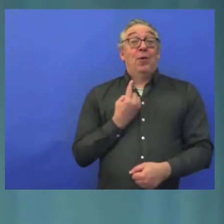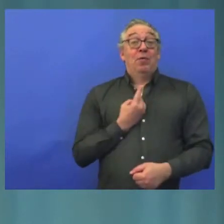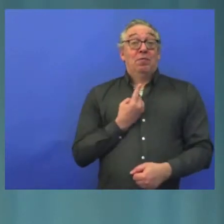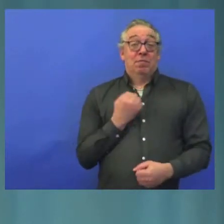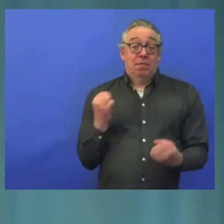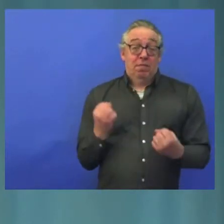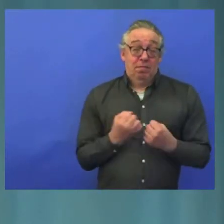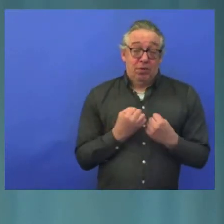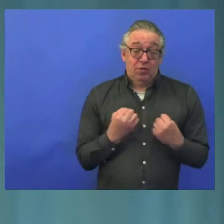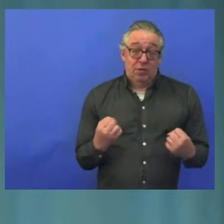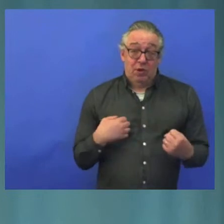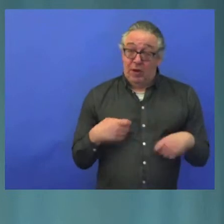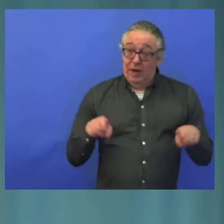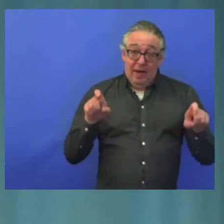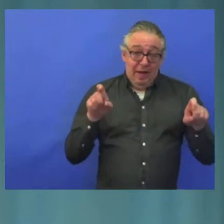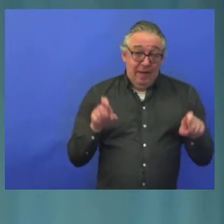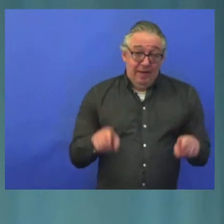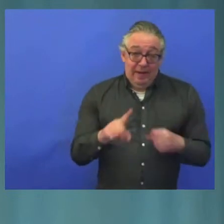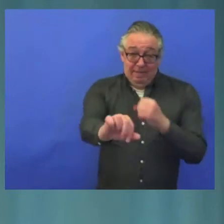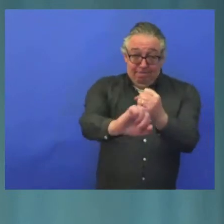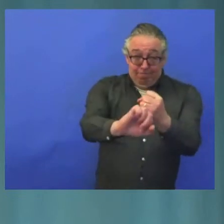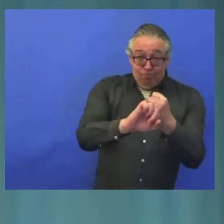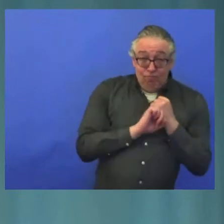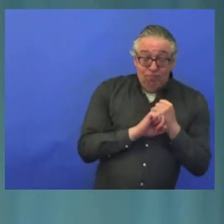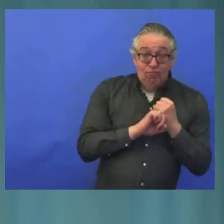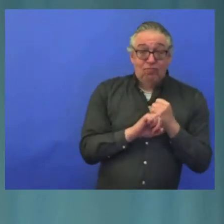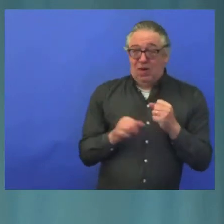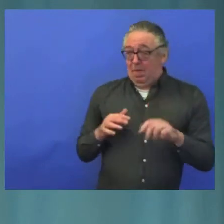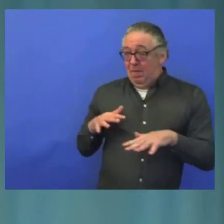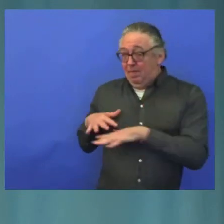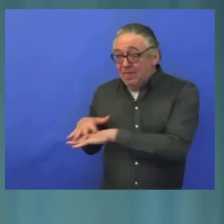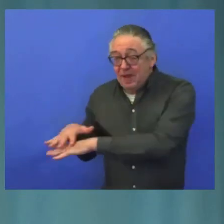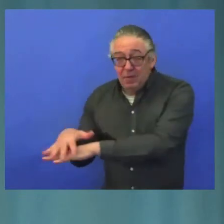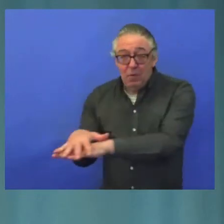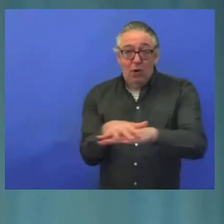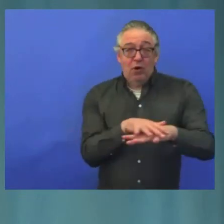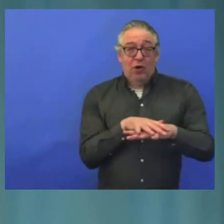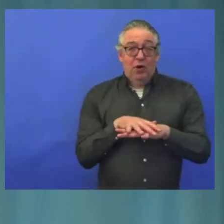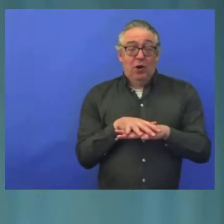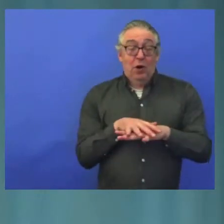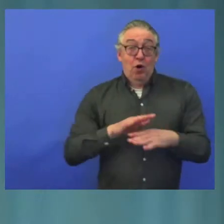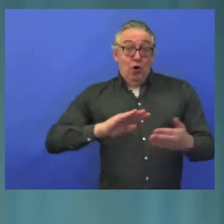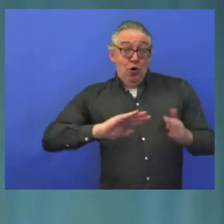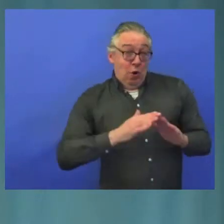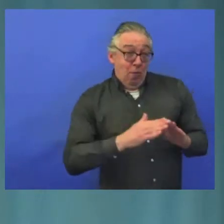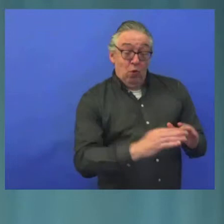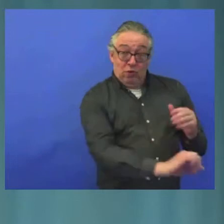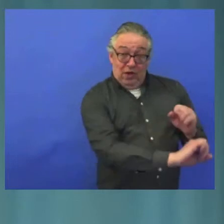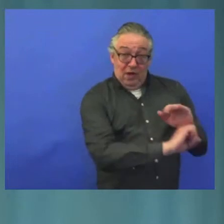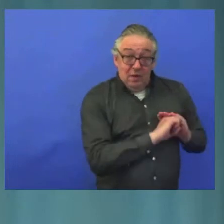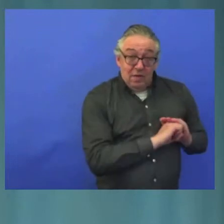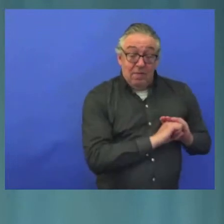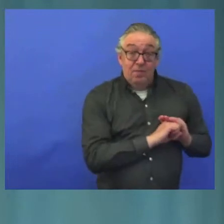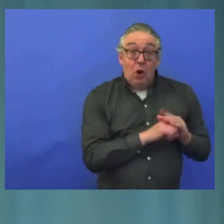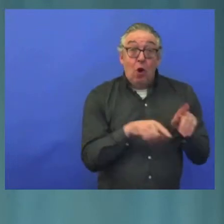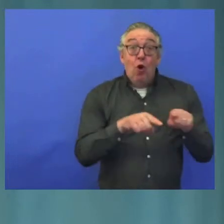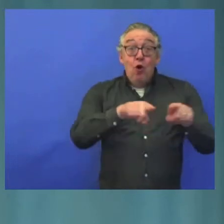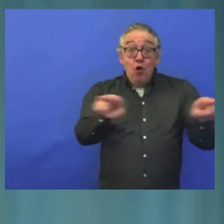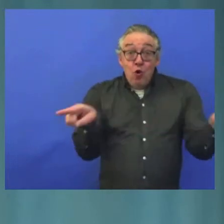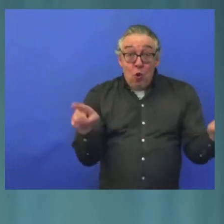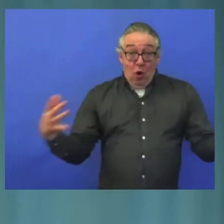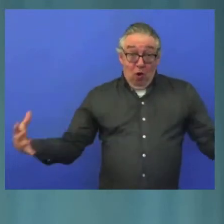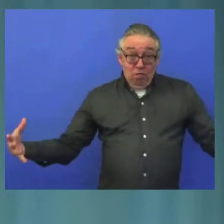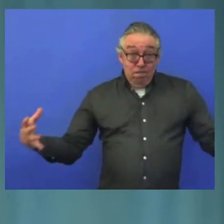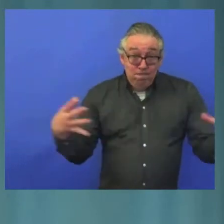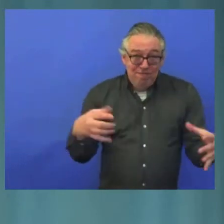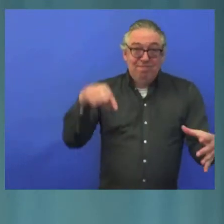and the community. As I always explain, it is you who are really the Zero Project. The Zero Project is